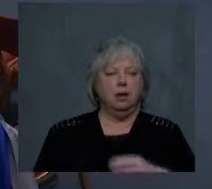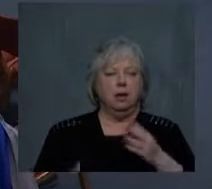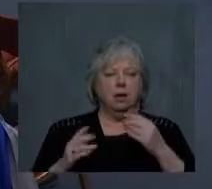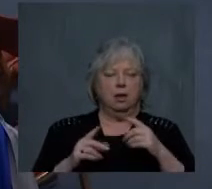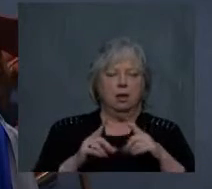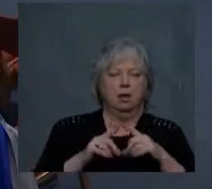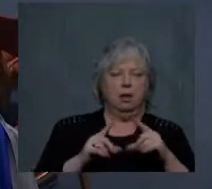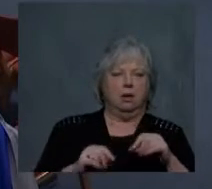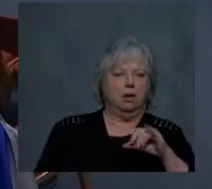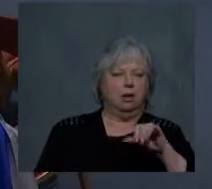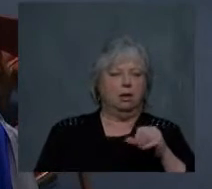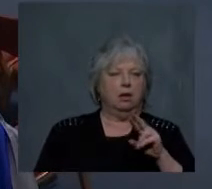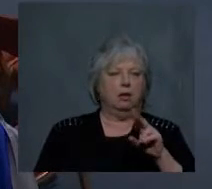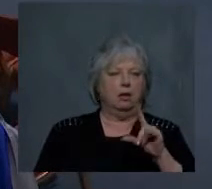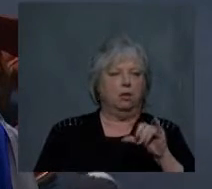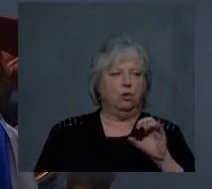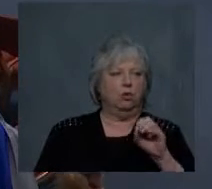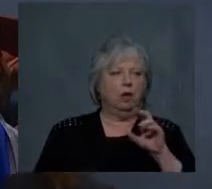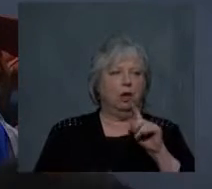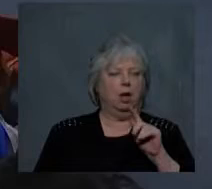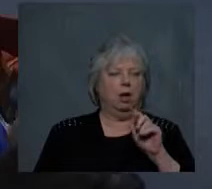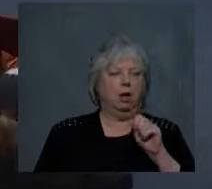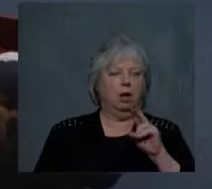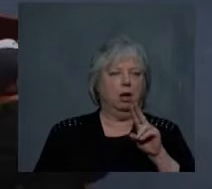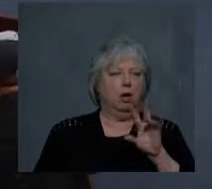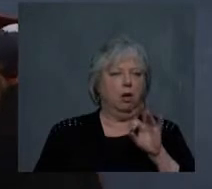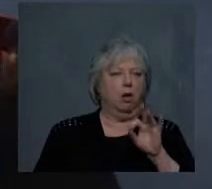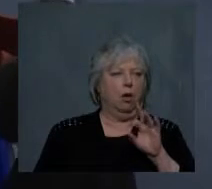Julie Cothran?